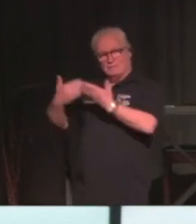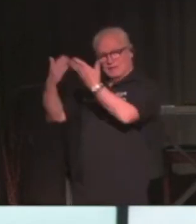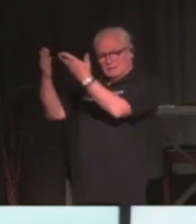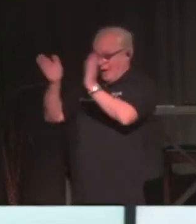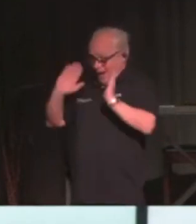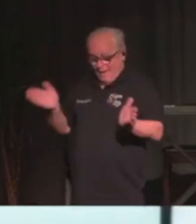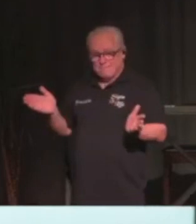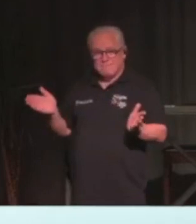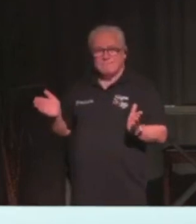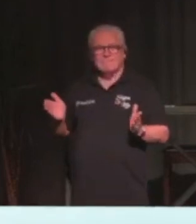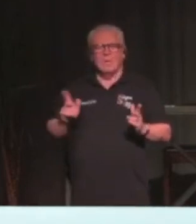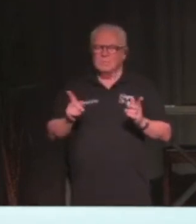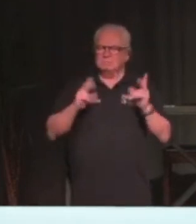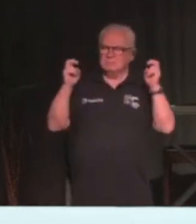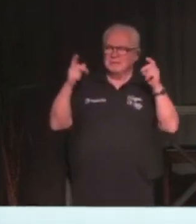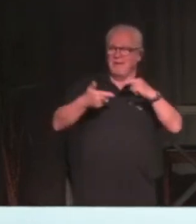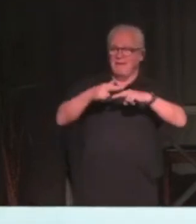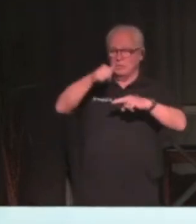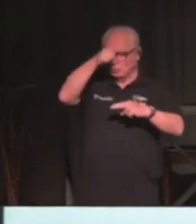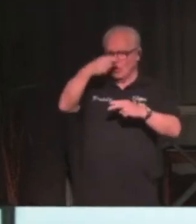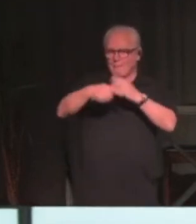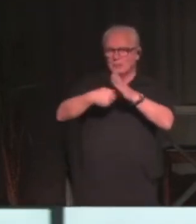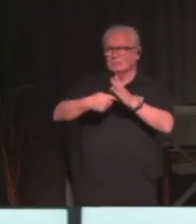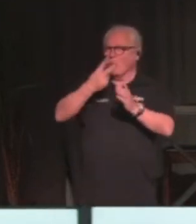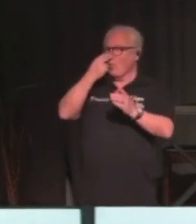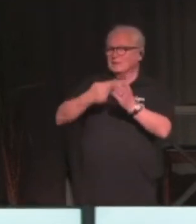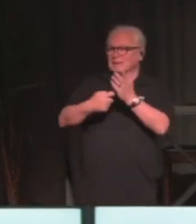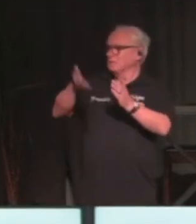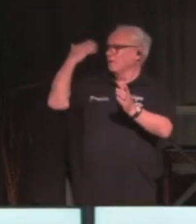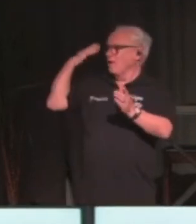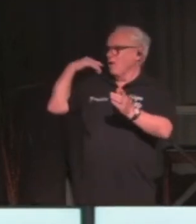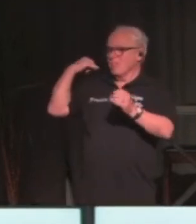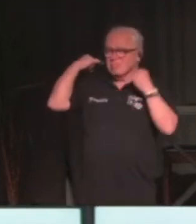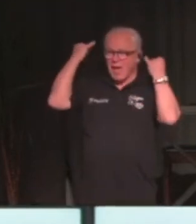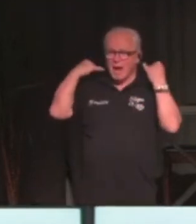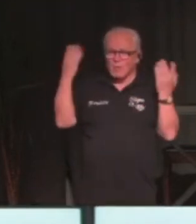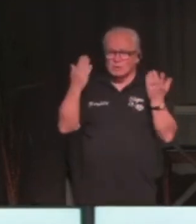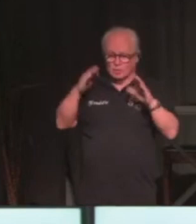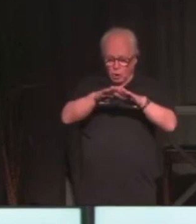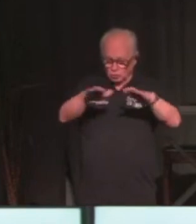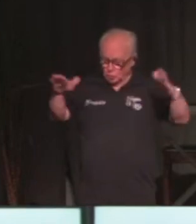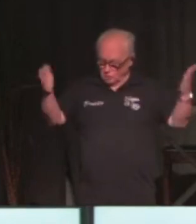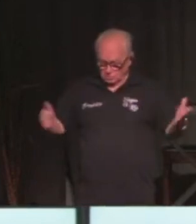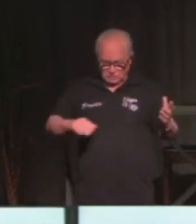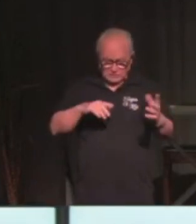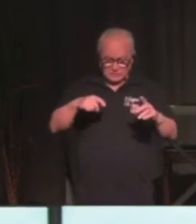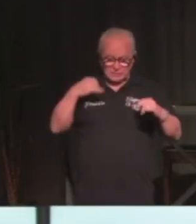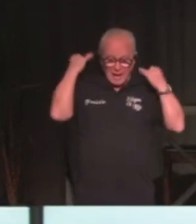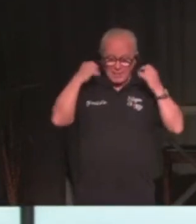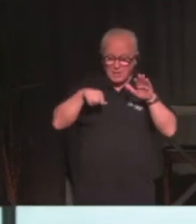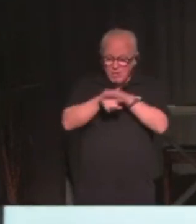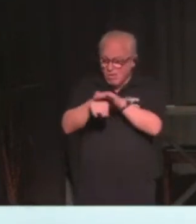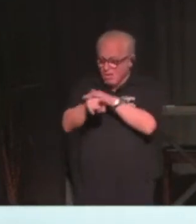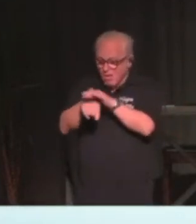And living sacrifice, if you know anything about the old, the lamb was tied to the altar because it kept trying to get off